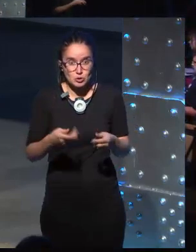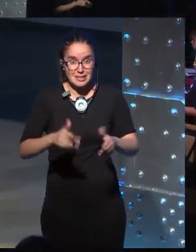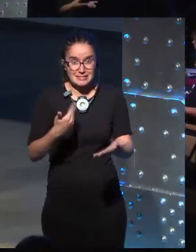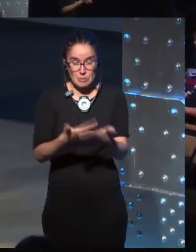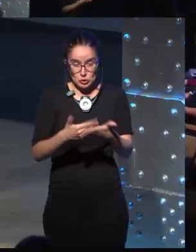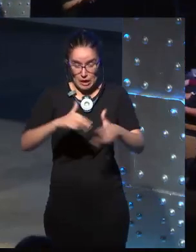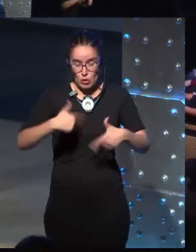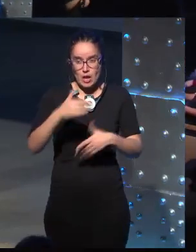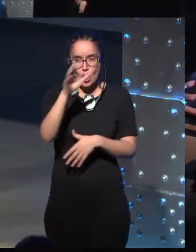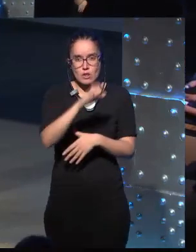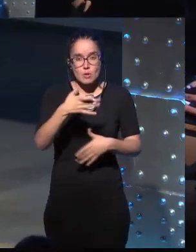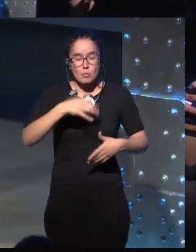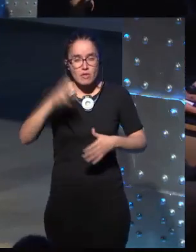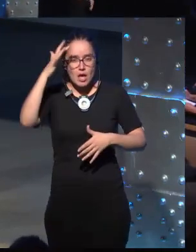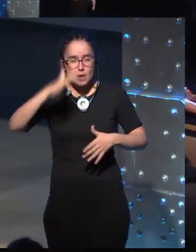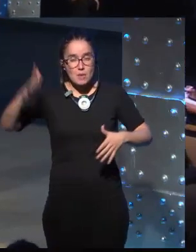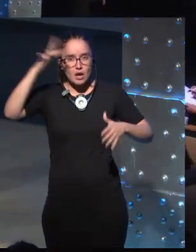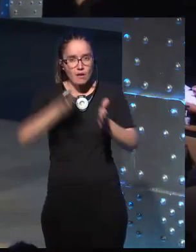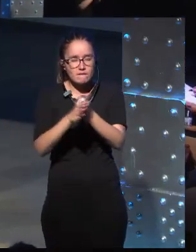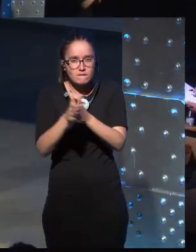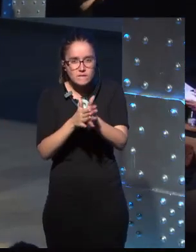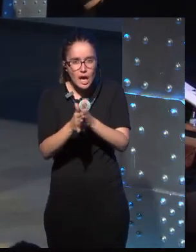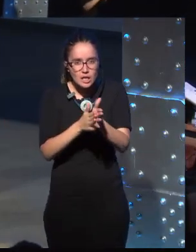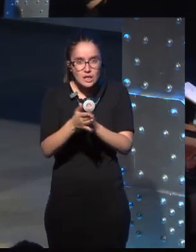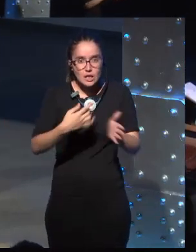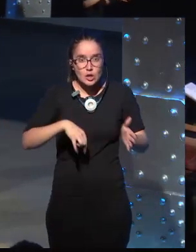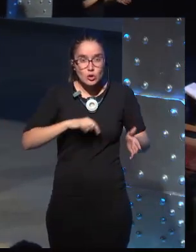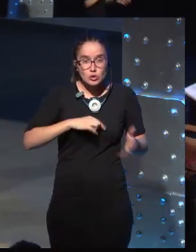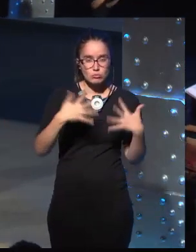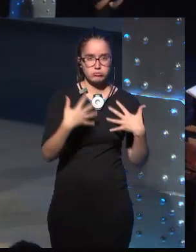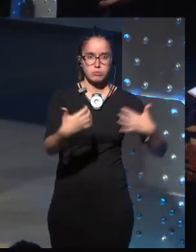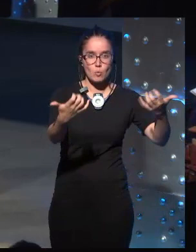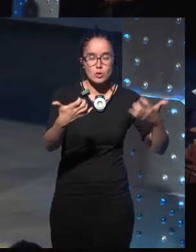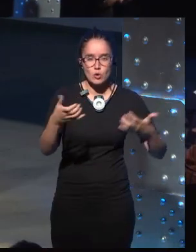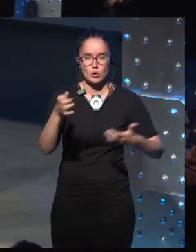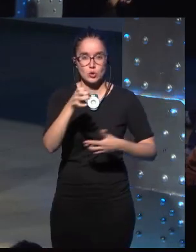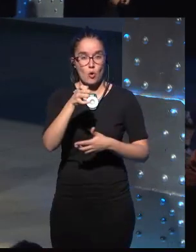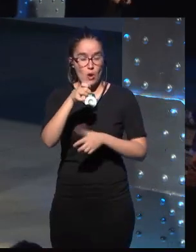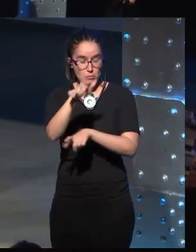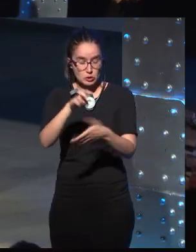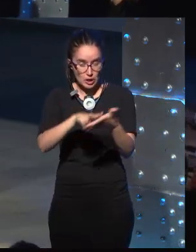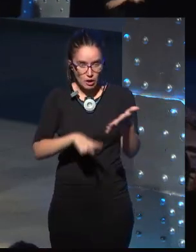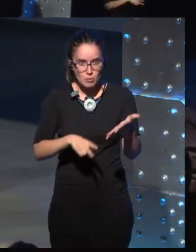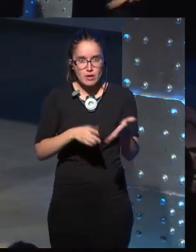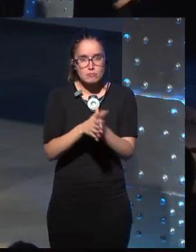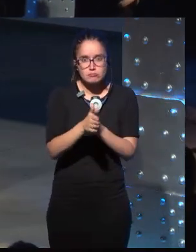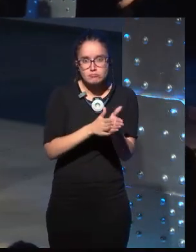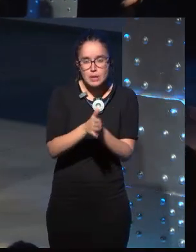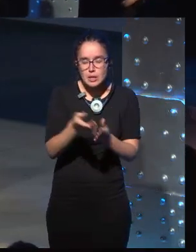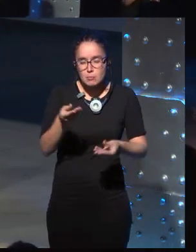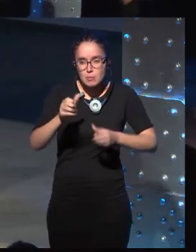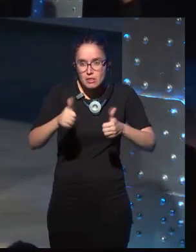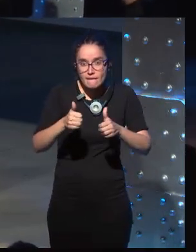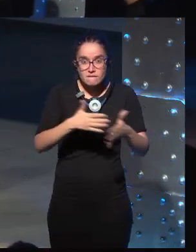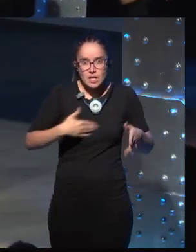your talks, you've demonstrated that physicists can excite imagination and excite an audience and readers,